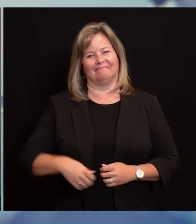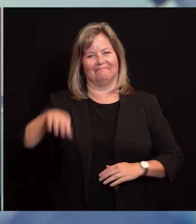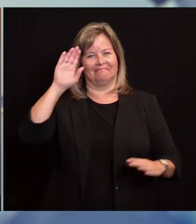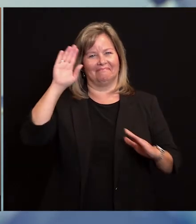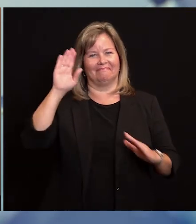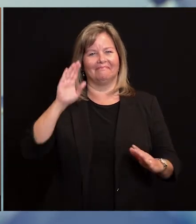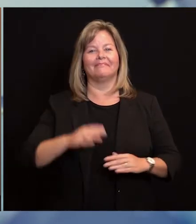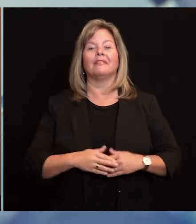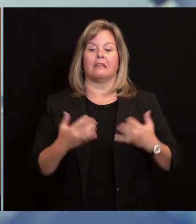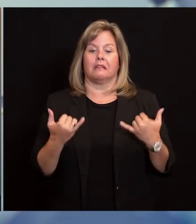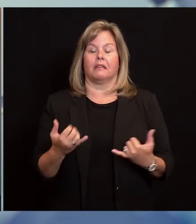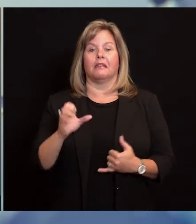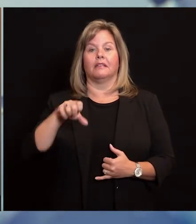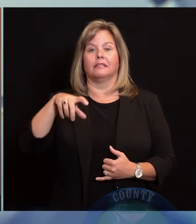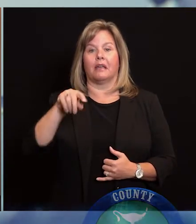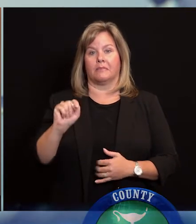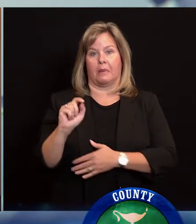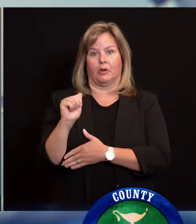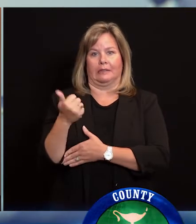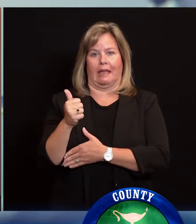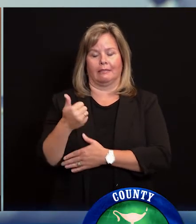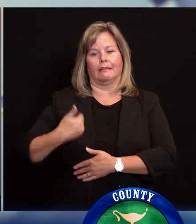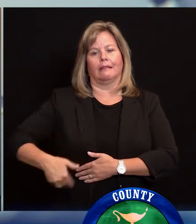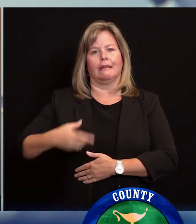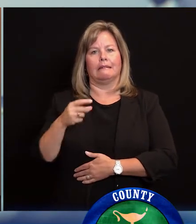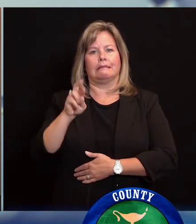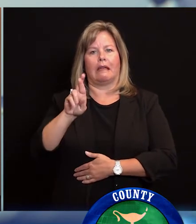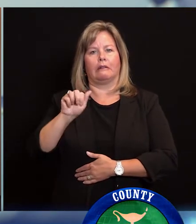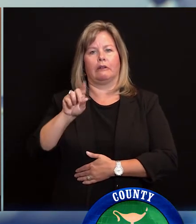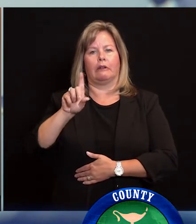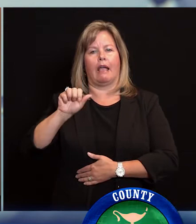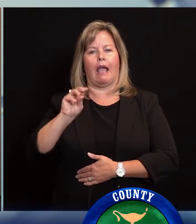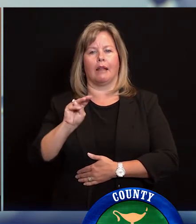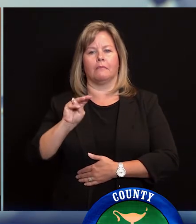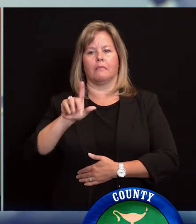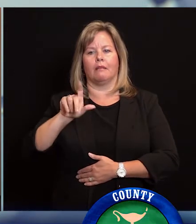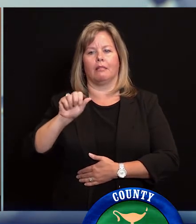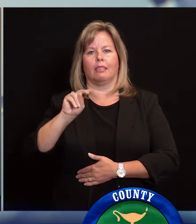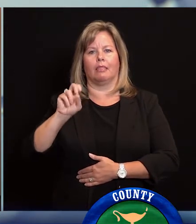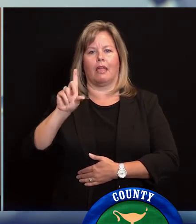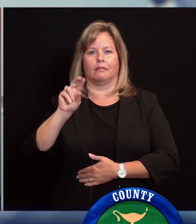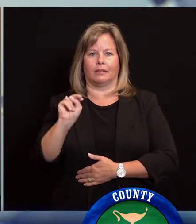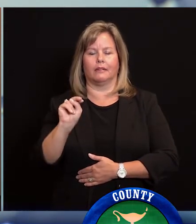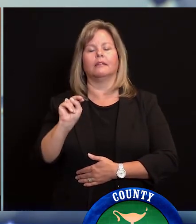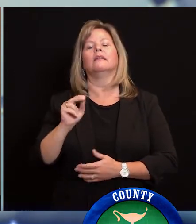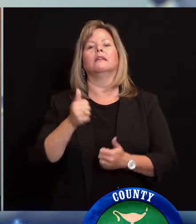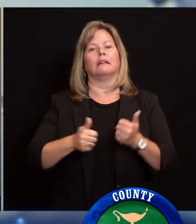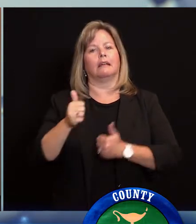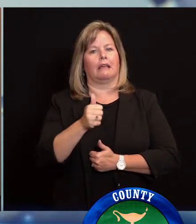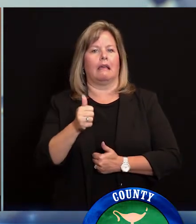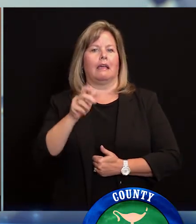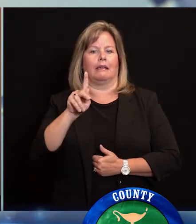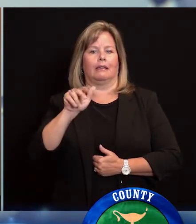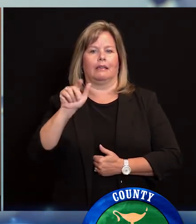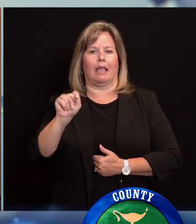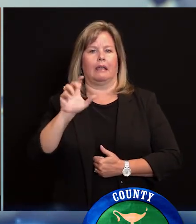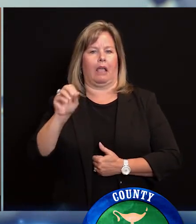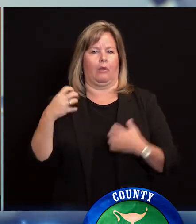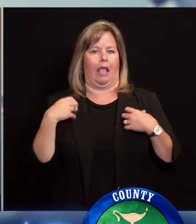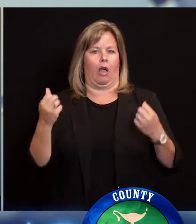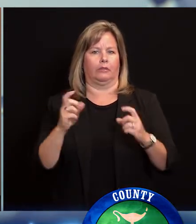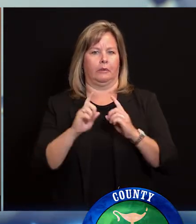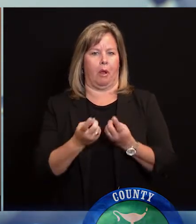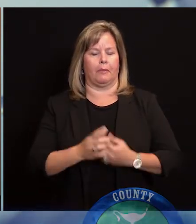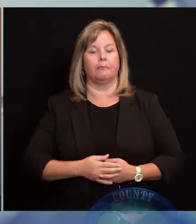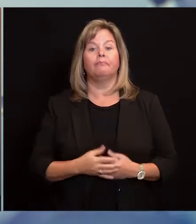Hello everyone. Today is September the 10th. I'm Dr. Adam London, Director of the Kent County Health Department, here for this week's update. Right now